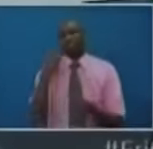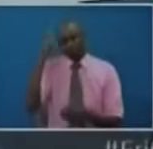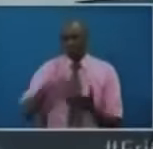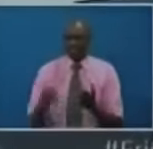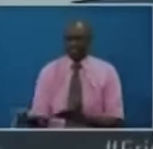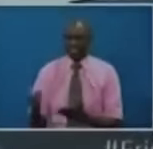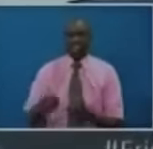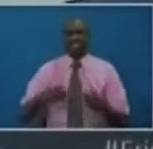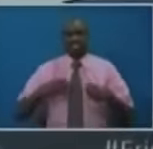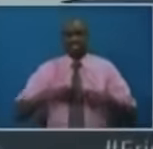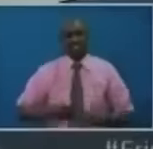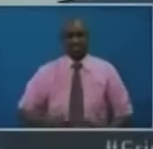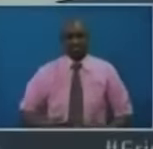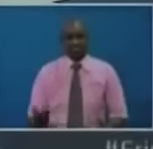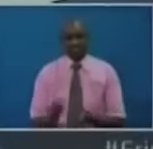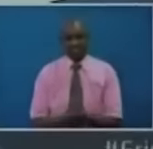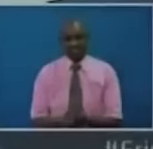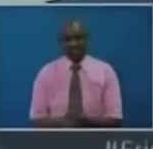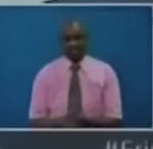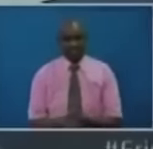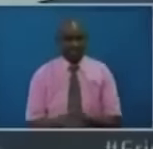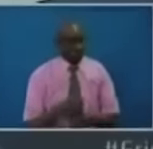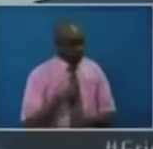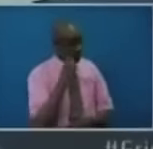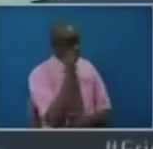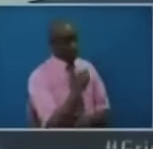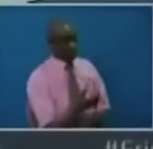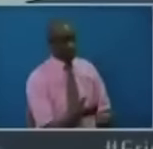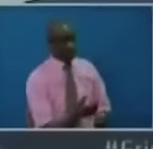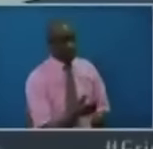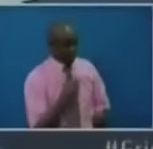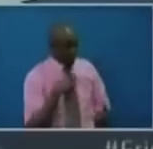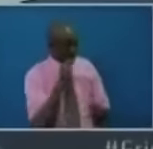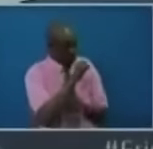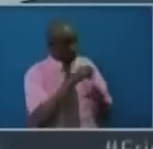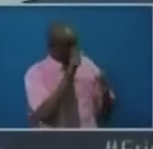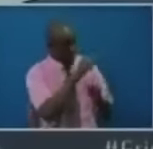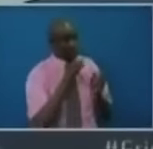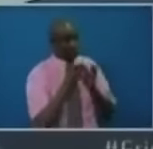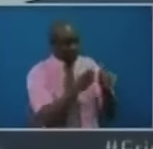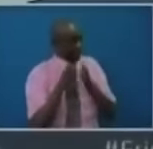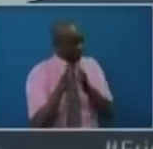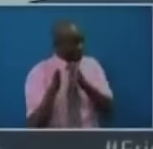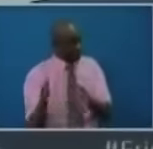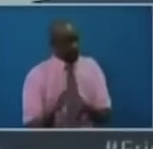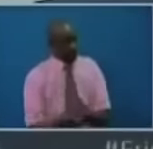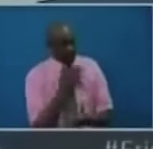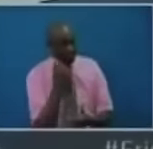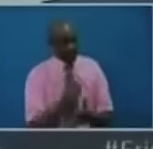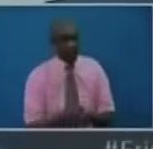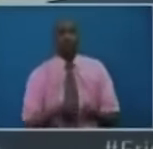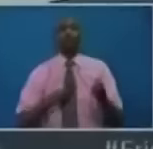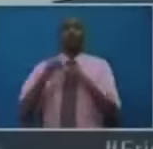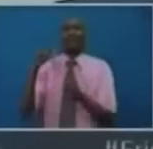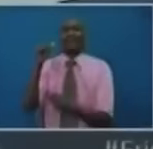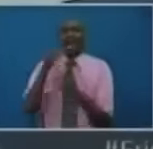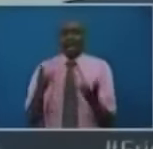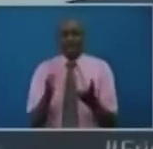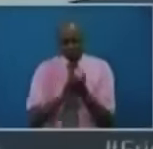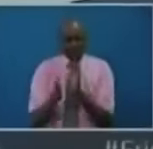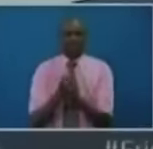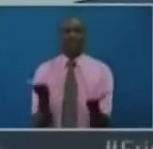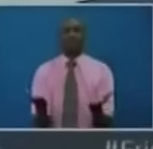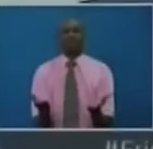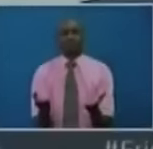six pack. Lakini, you must look for the cars in order for you to park. Hallelujah. But you see, you cannot buy a car when you don't have the